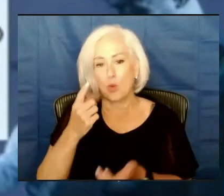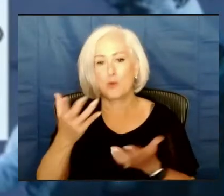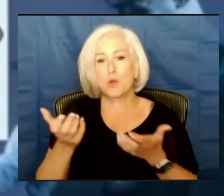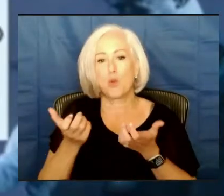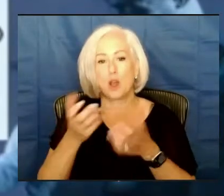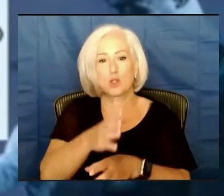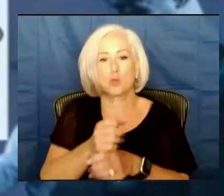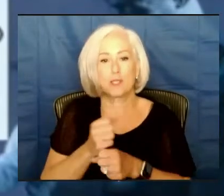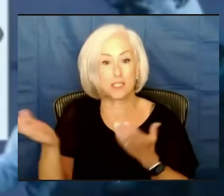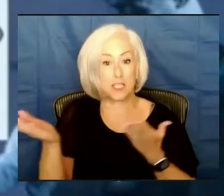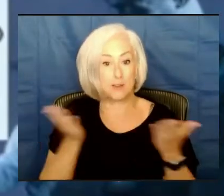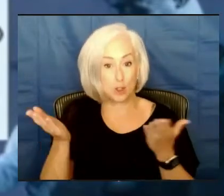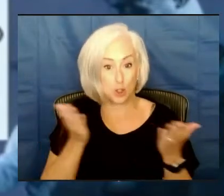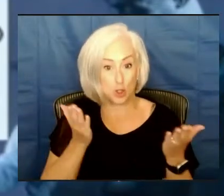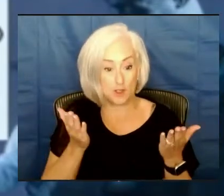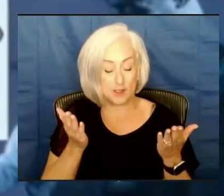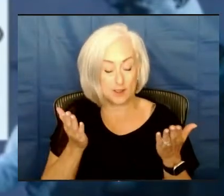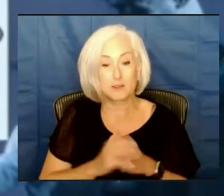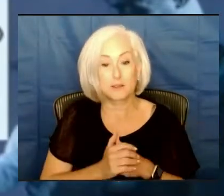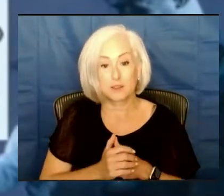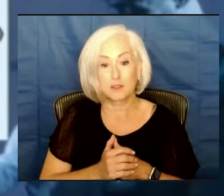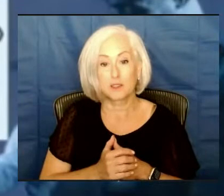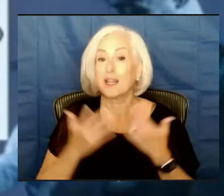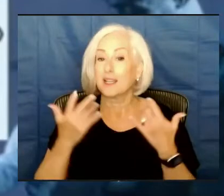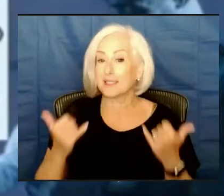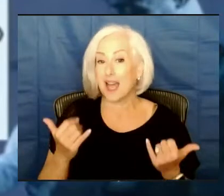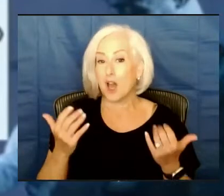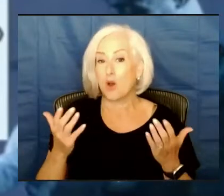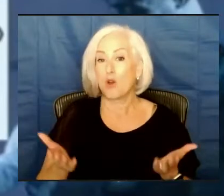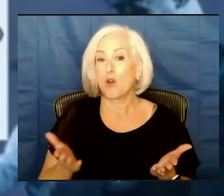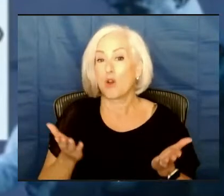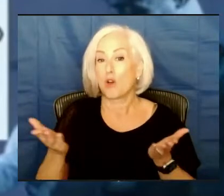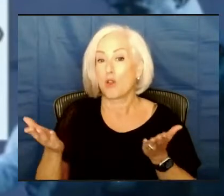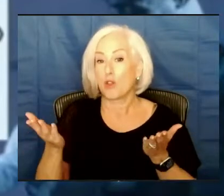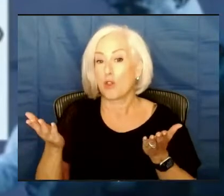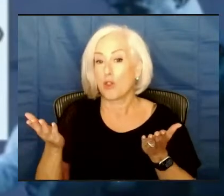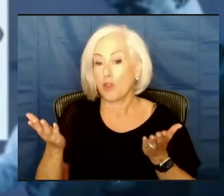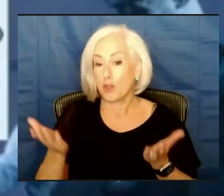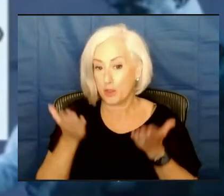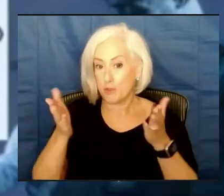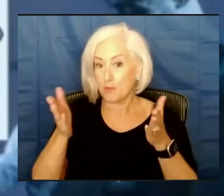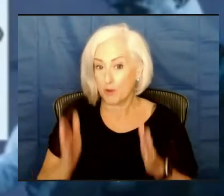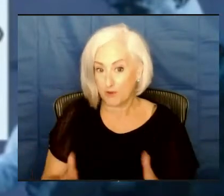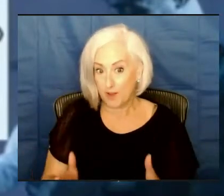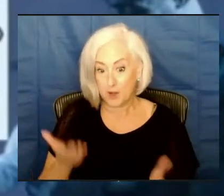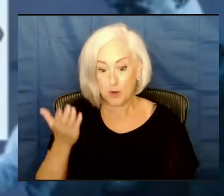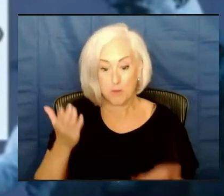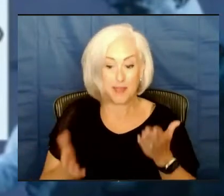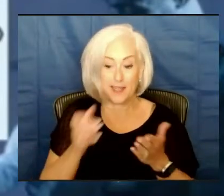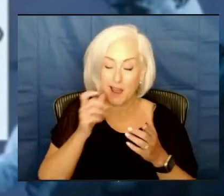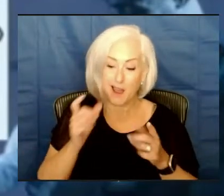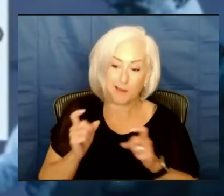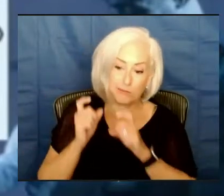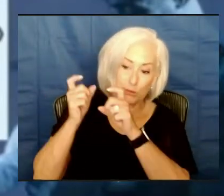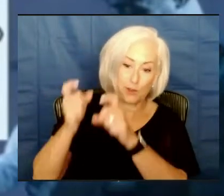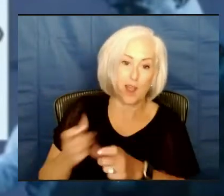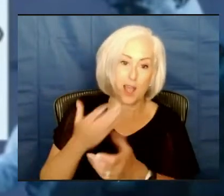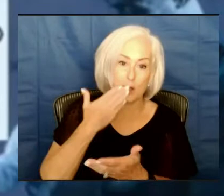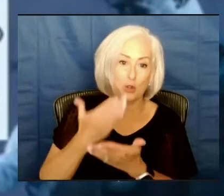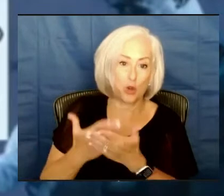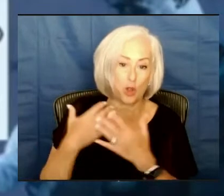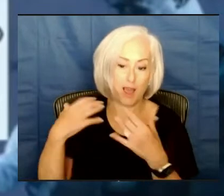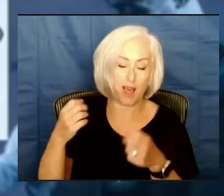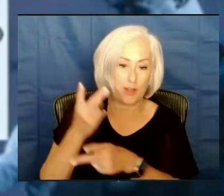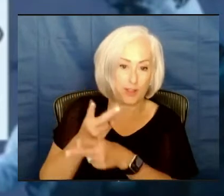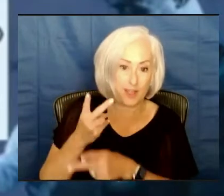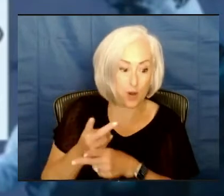now our provider may not receive quality health care, not because that provider doesn't want to provide that, but because there's